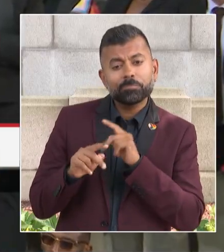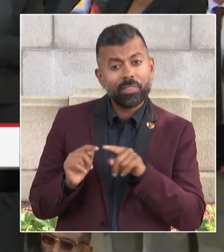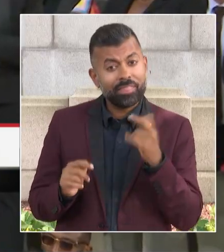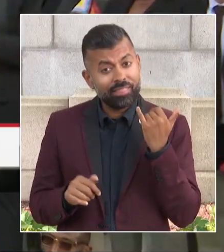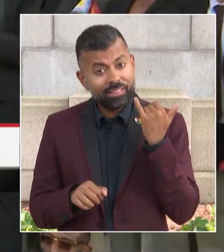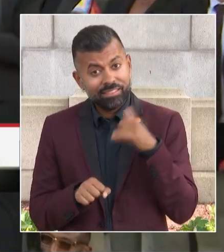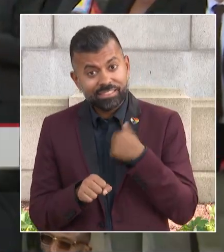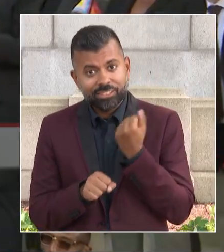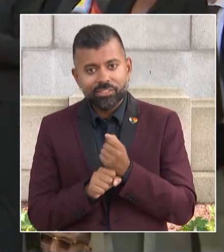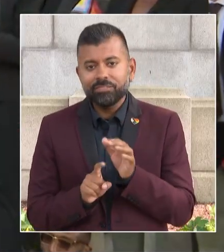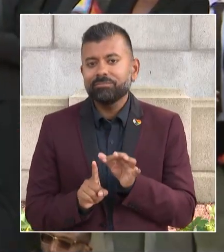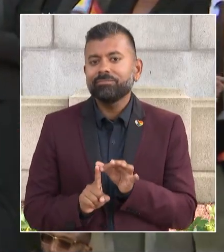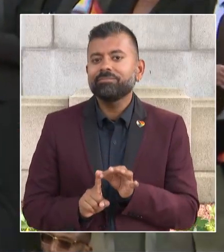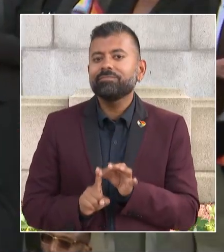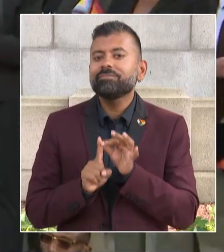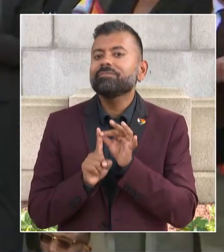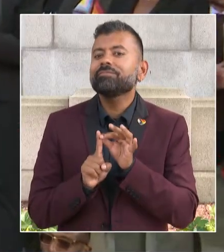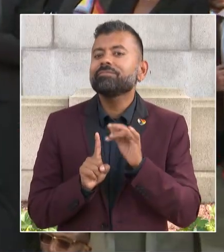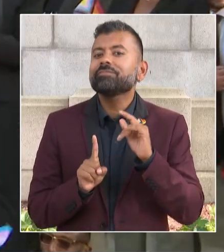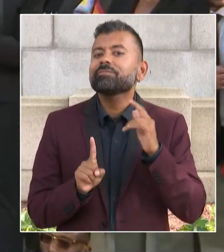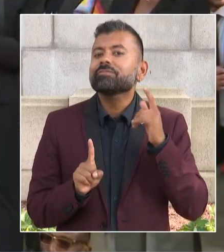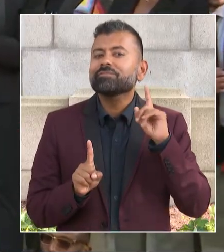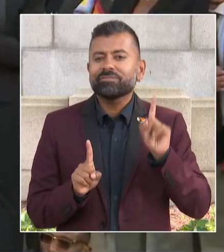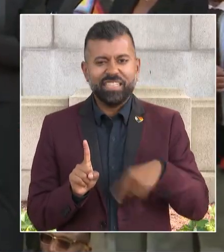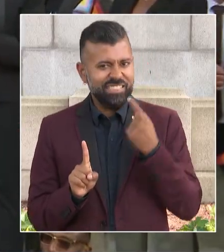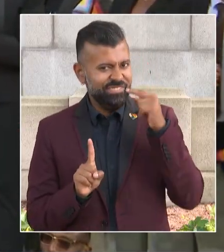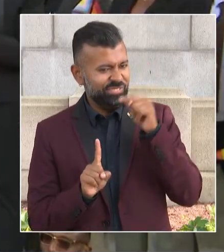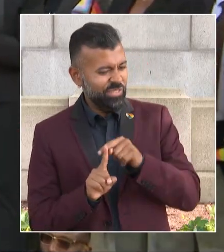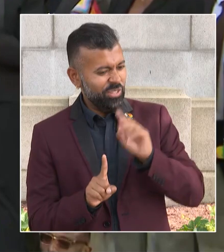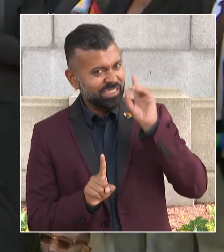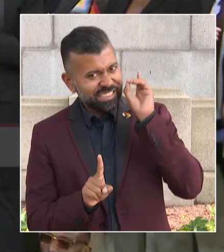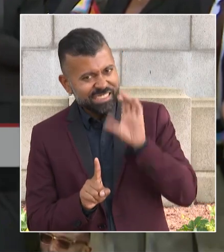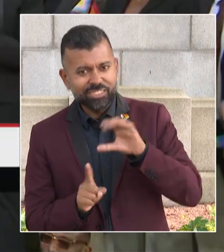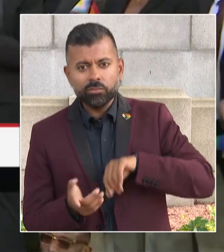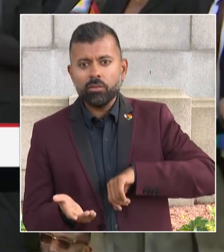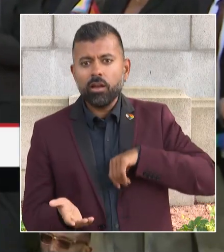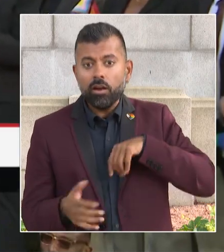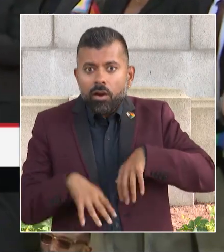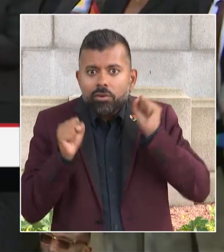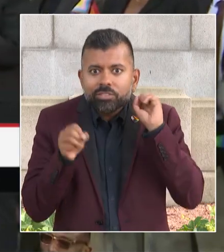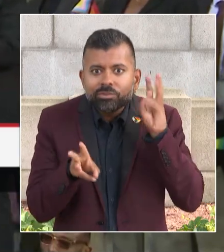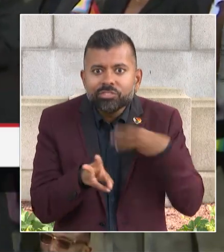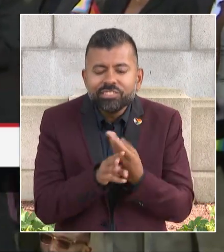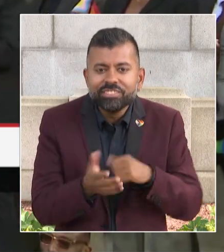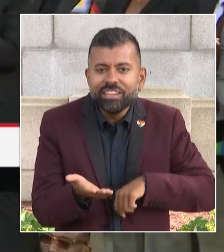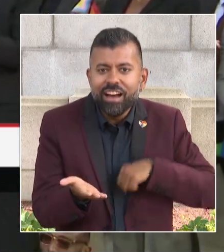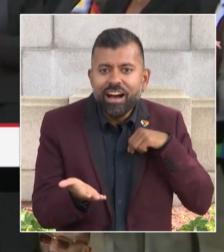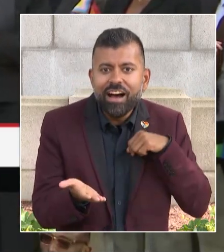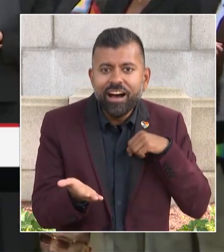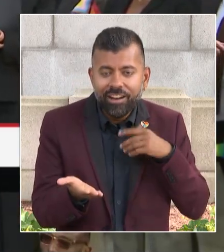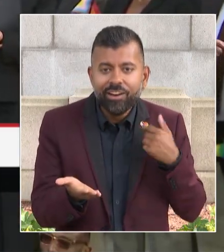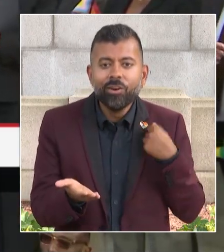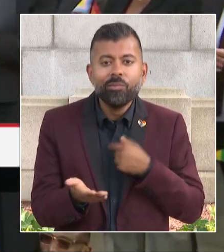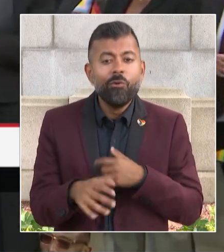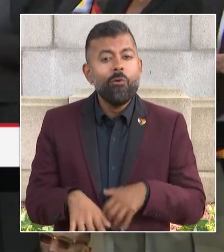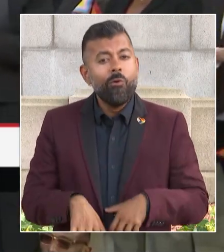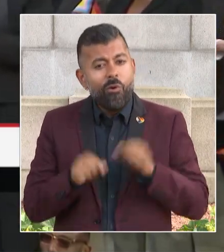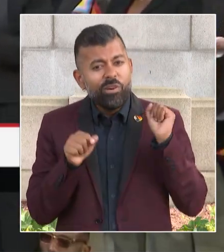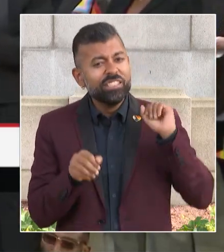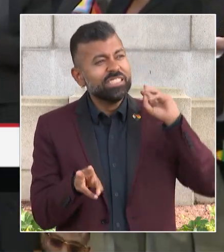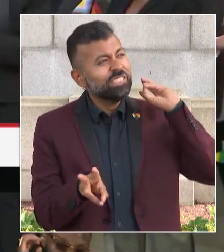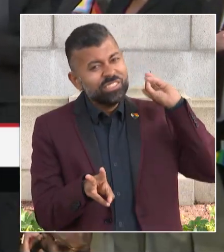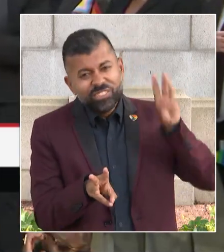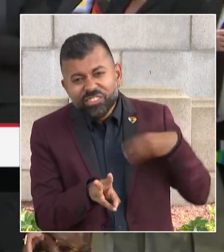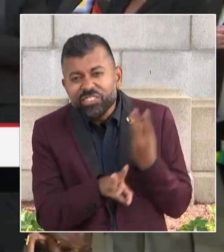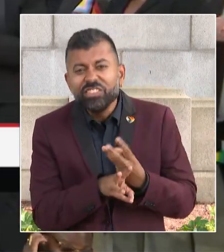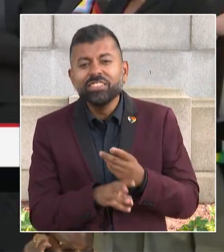in the nation's capital. And I think it's pretty damn exciting that we are hosting the world's LGBTQ plus community here